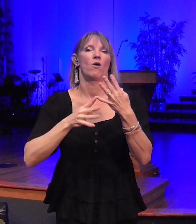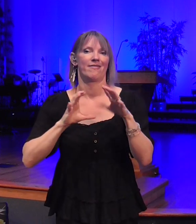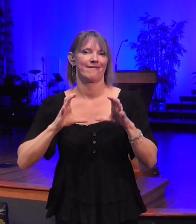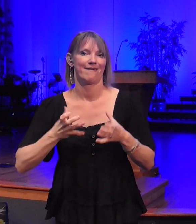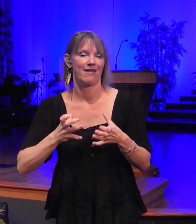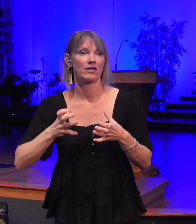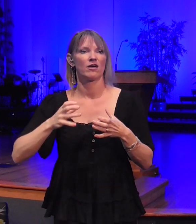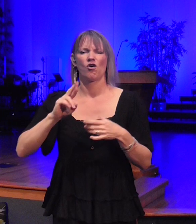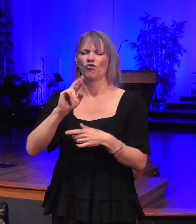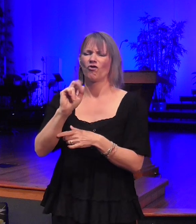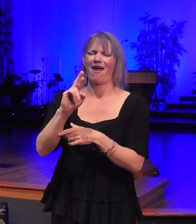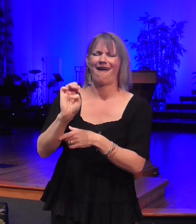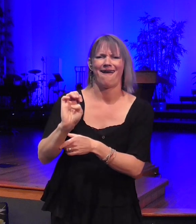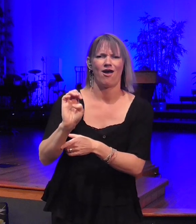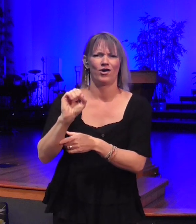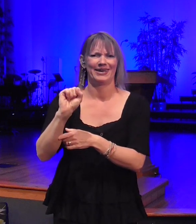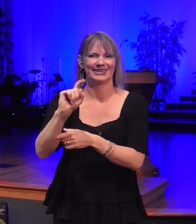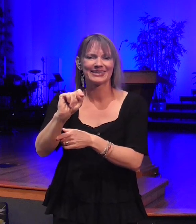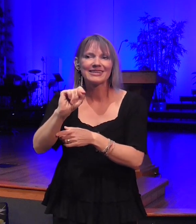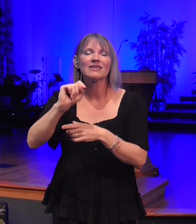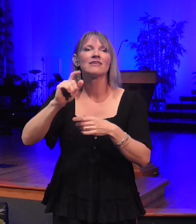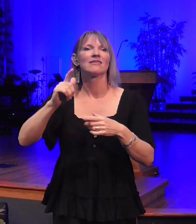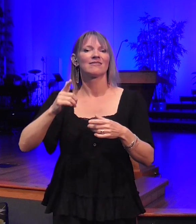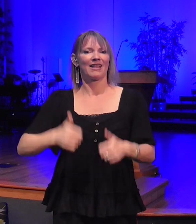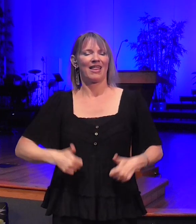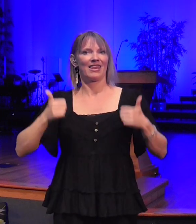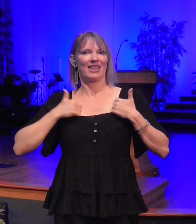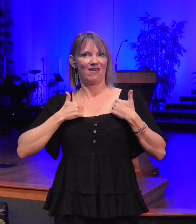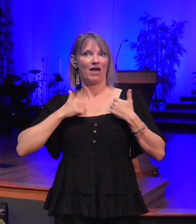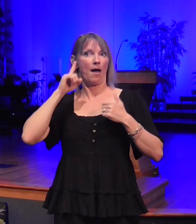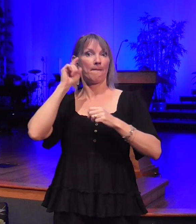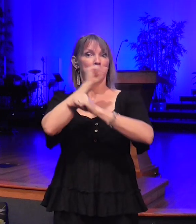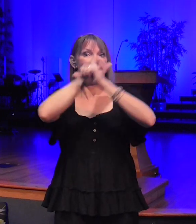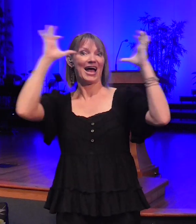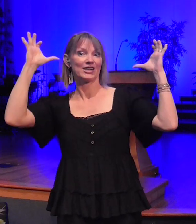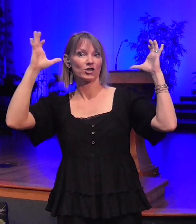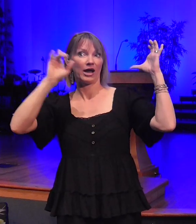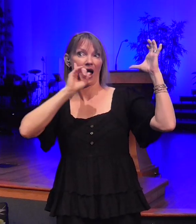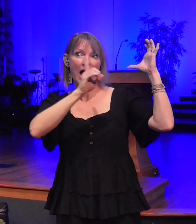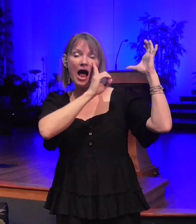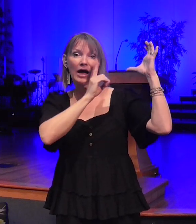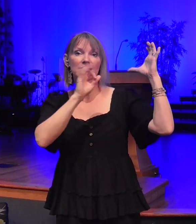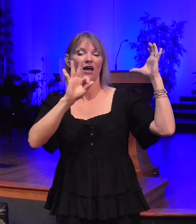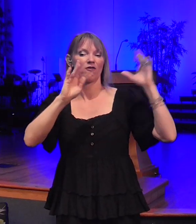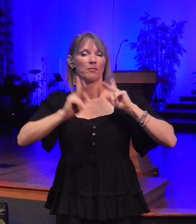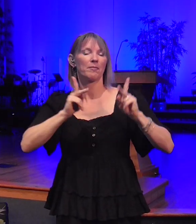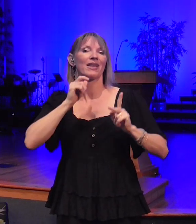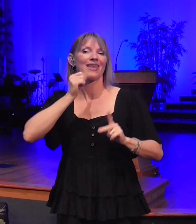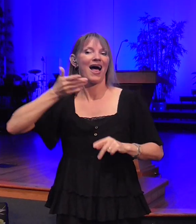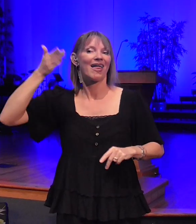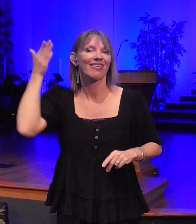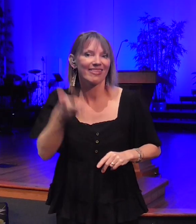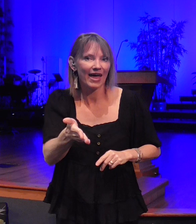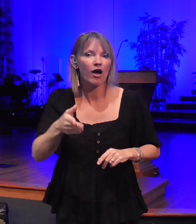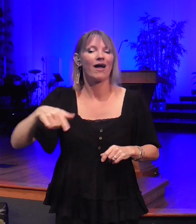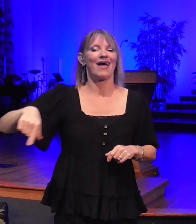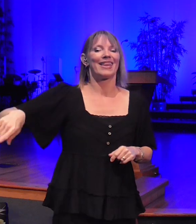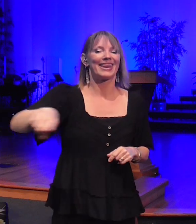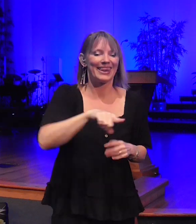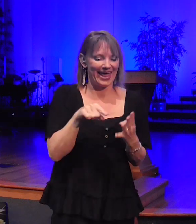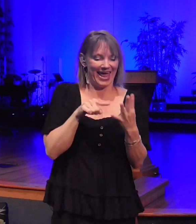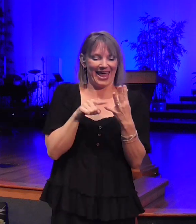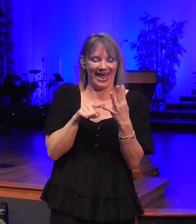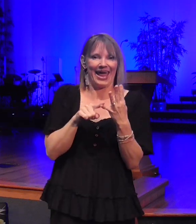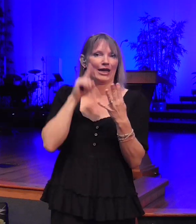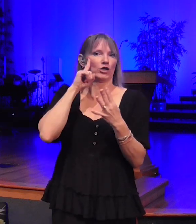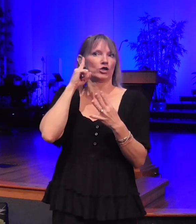rarest, the category of people who live in the imaginary eyes of those who are not present. They are the dreamers. And I'm not here to give